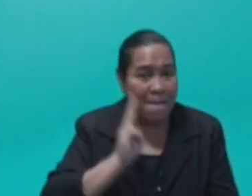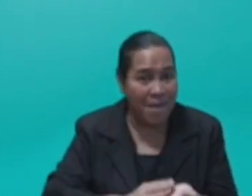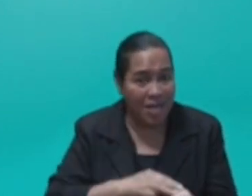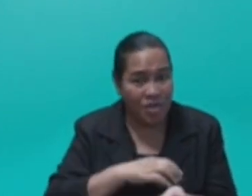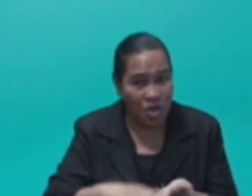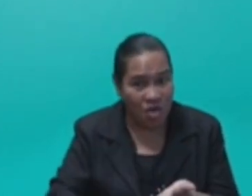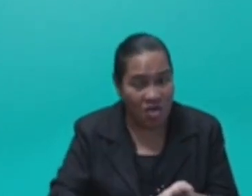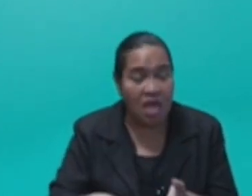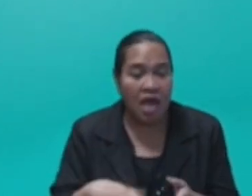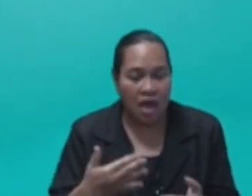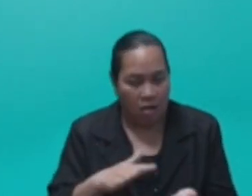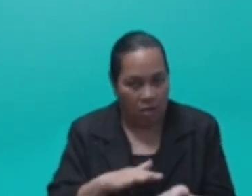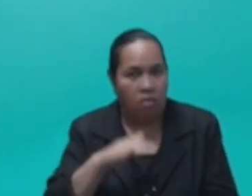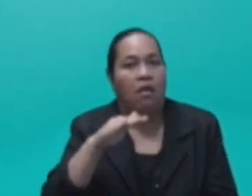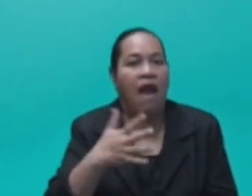$47,152,415 to